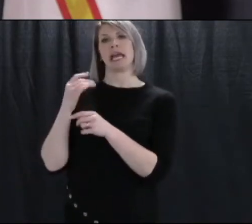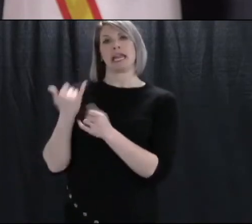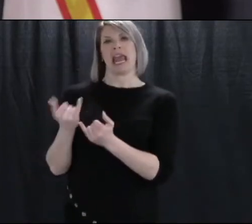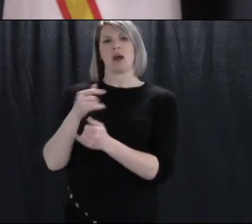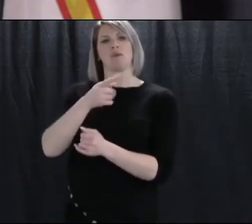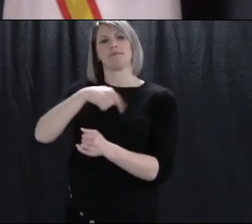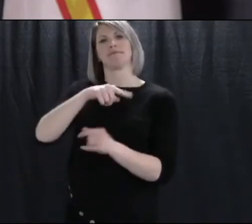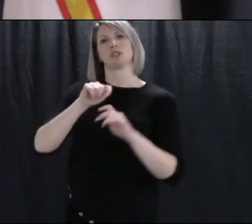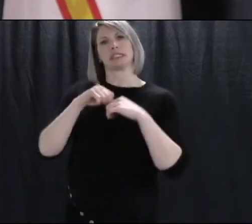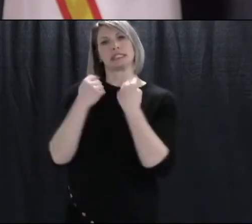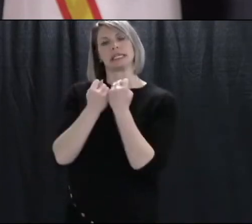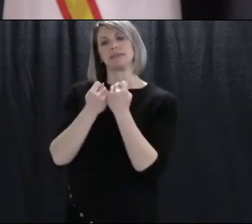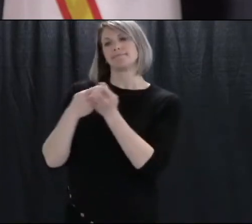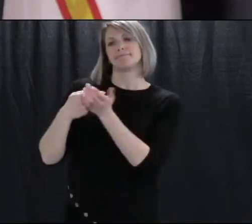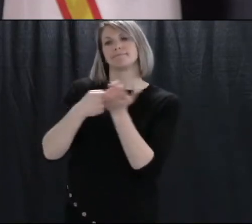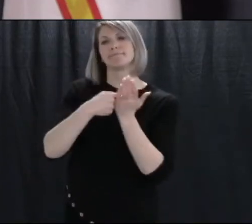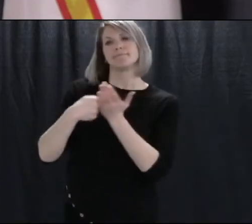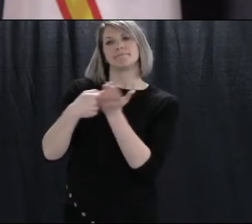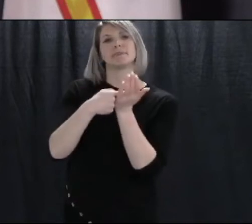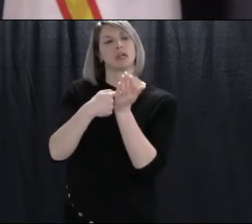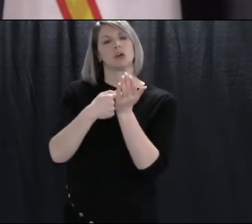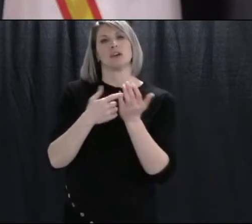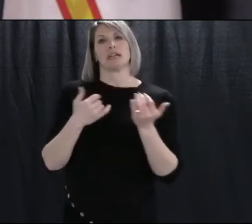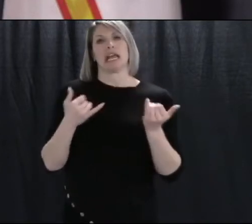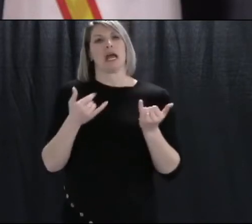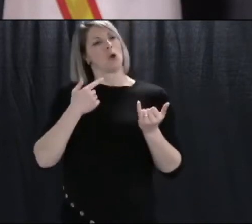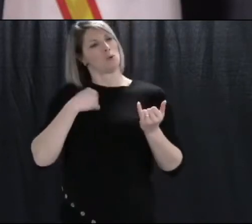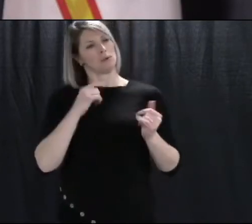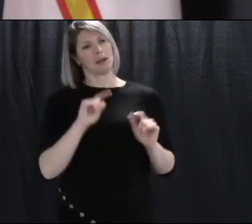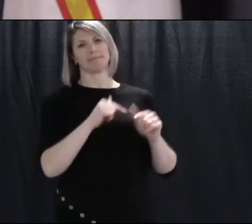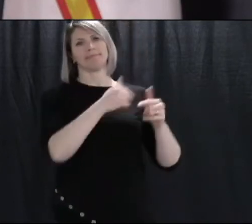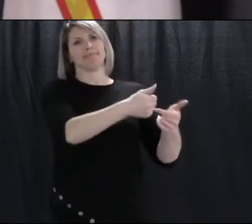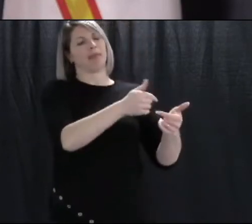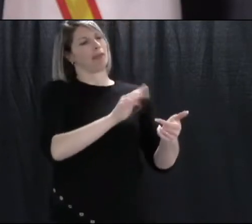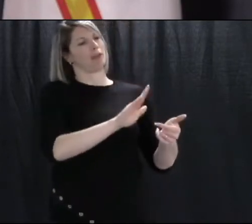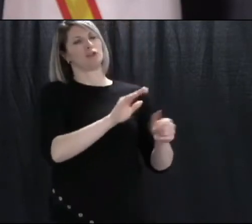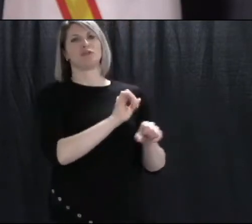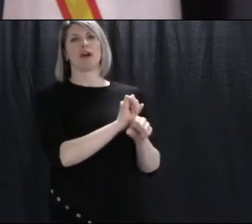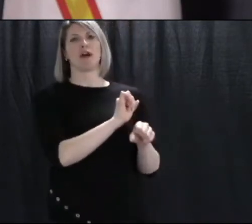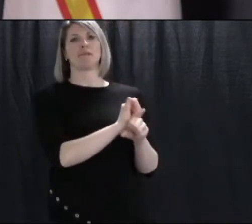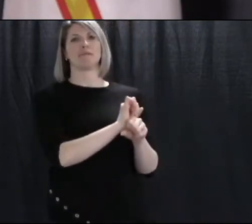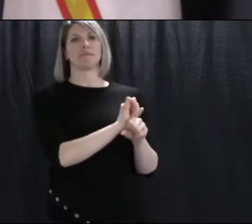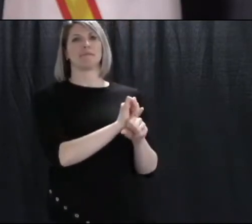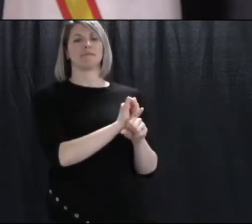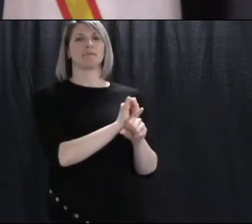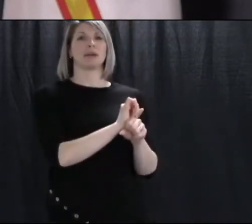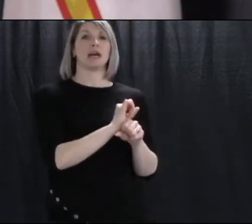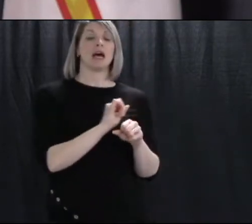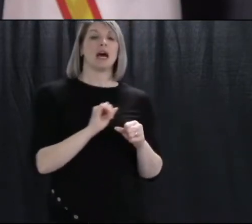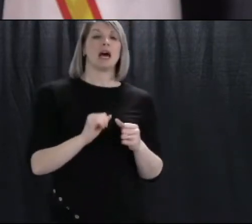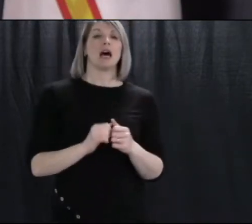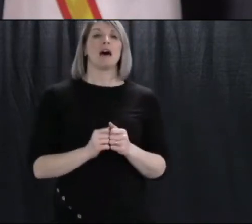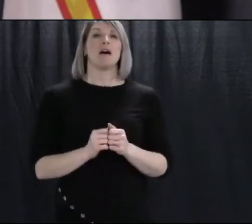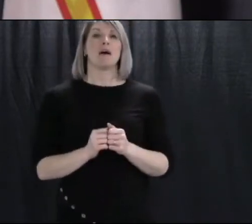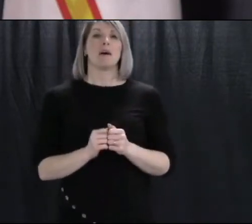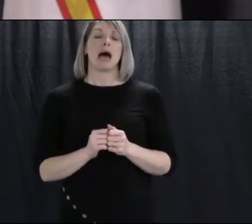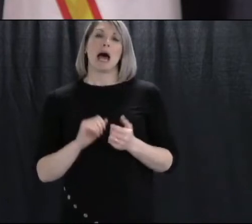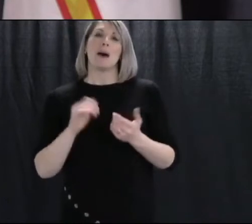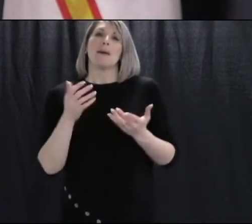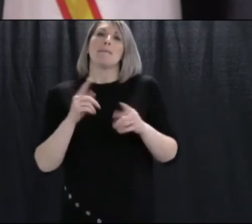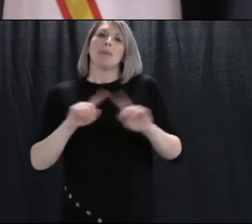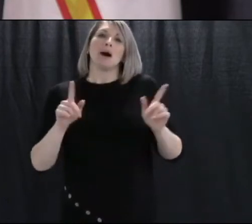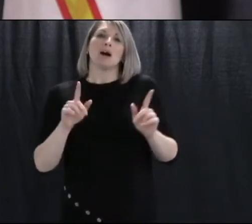so right now, if we leave that in the hands of our law enforcers, but most importantly, there's one way to prevent any of those calls, and